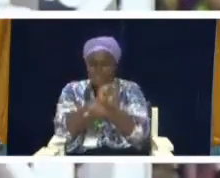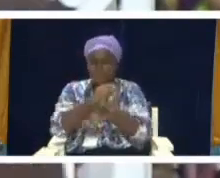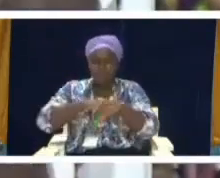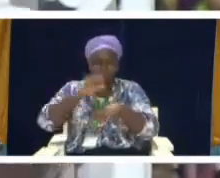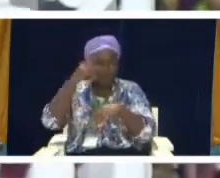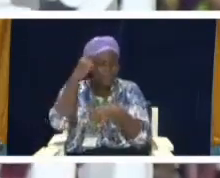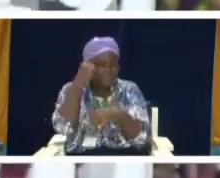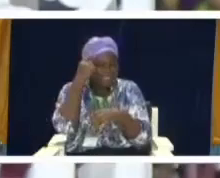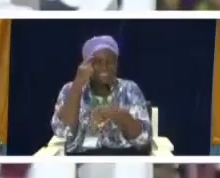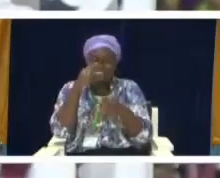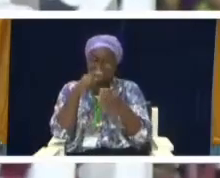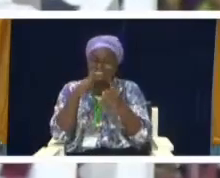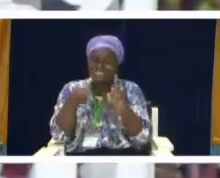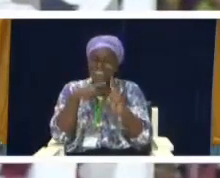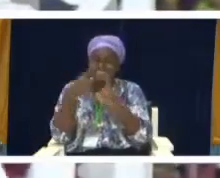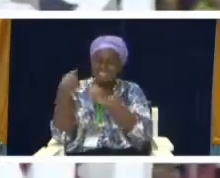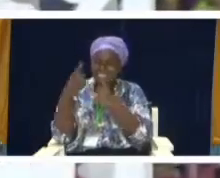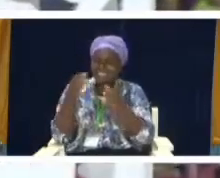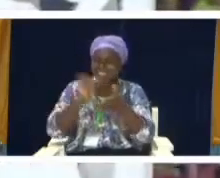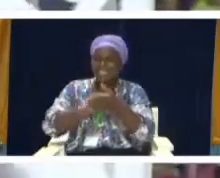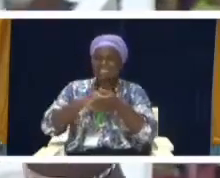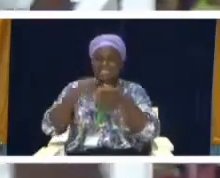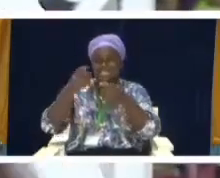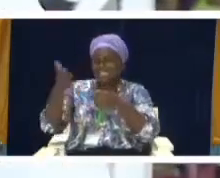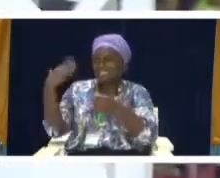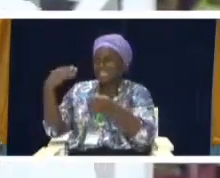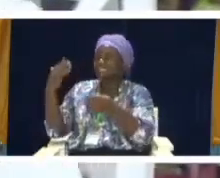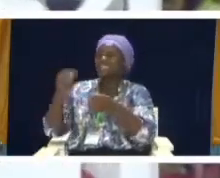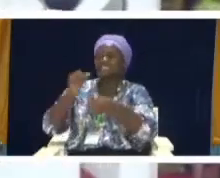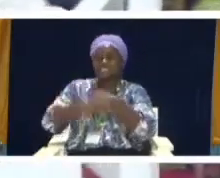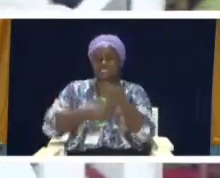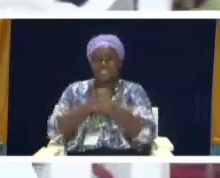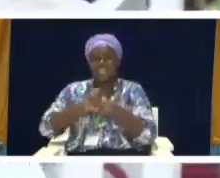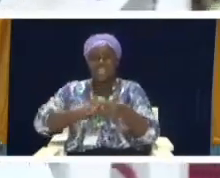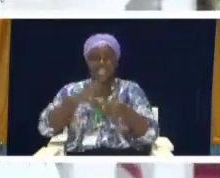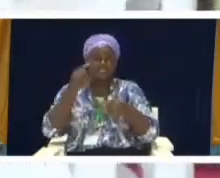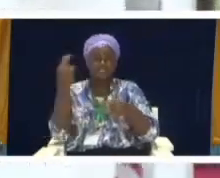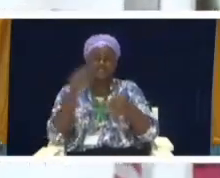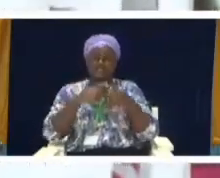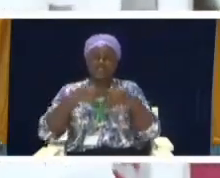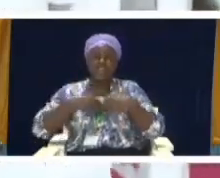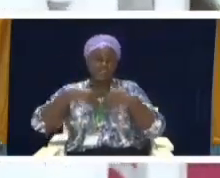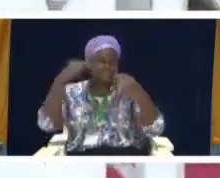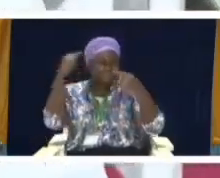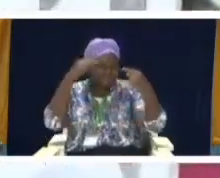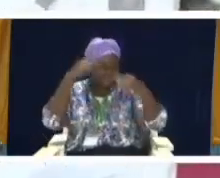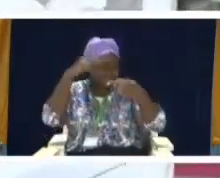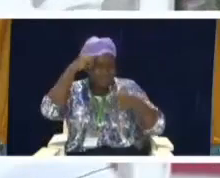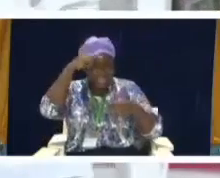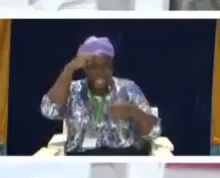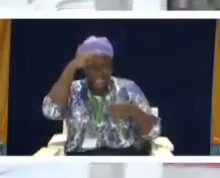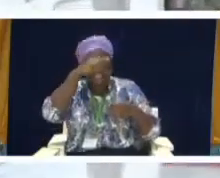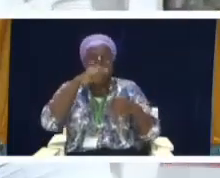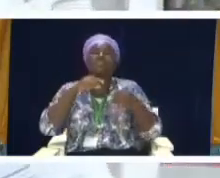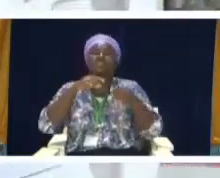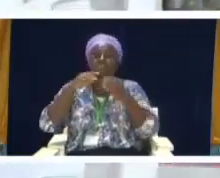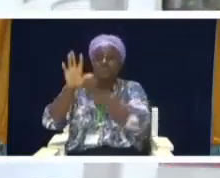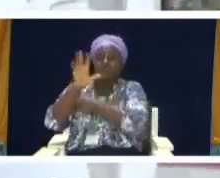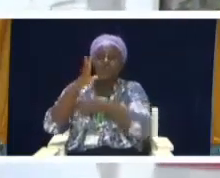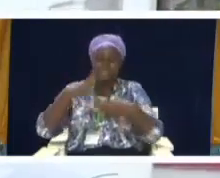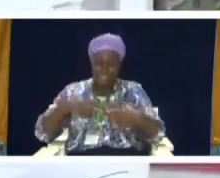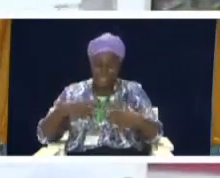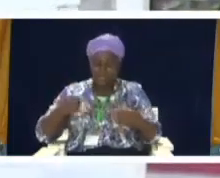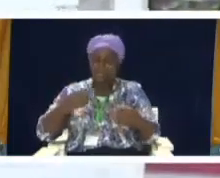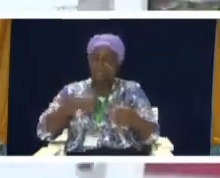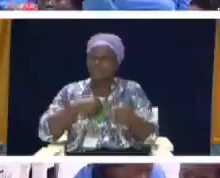I used to have headache too much. But since last year, God restored me. God healed me. God